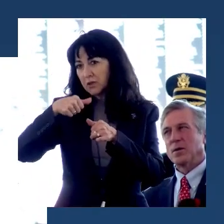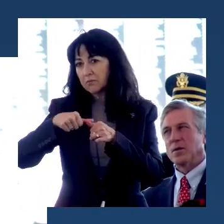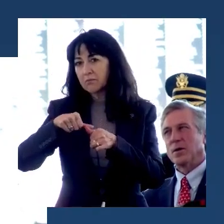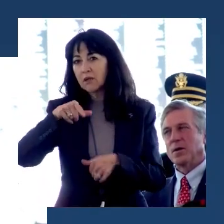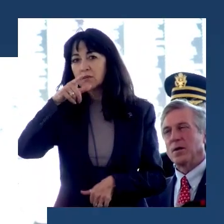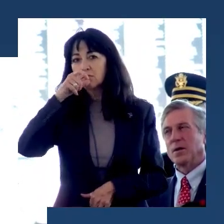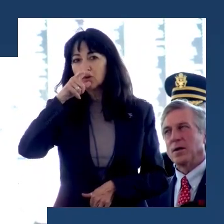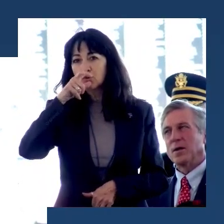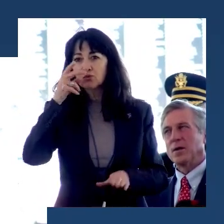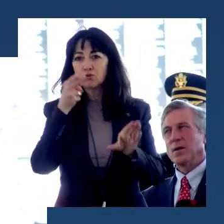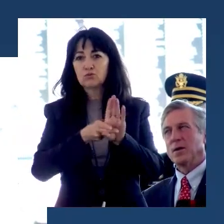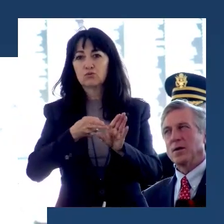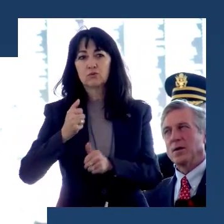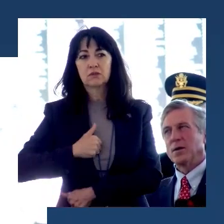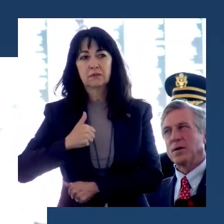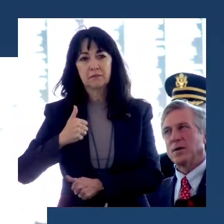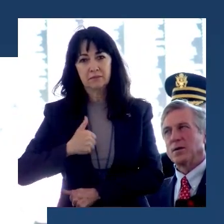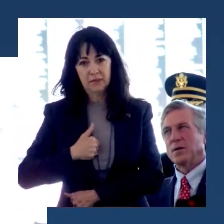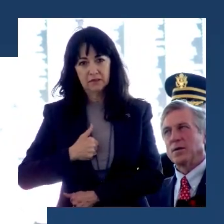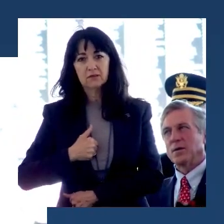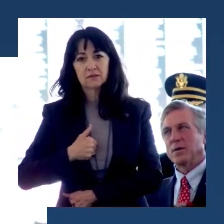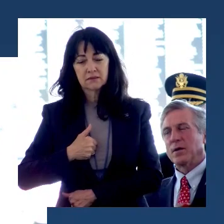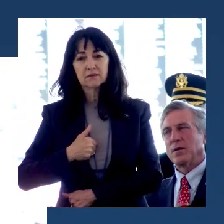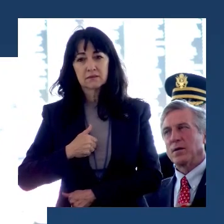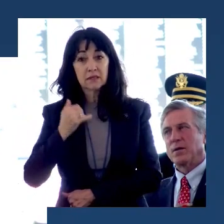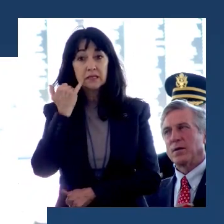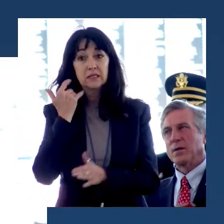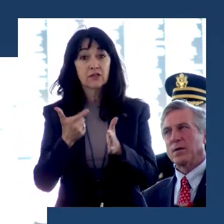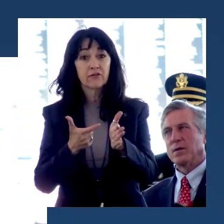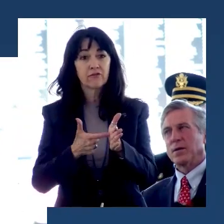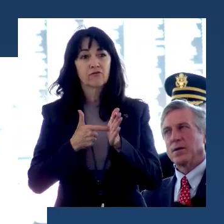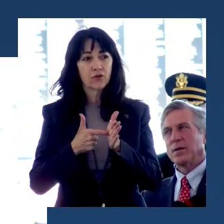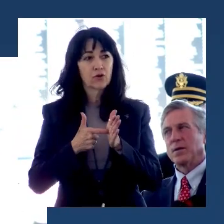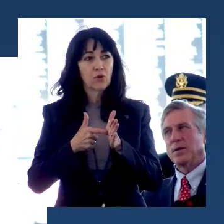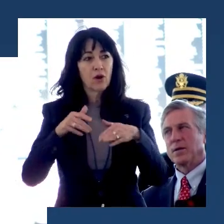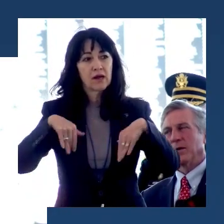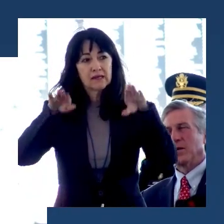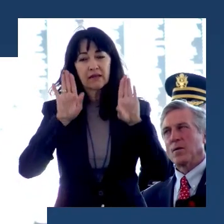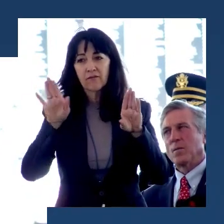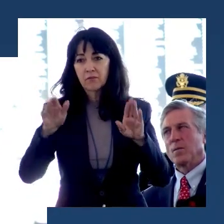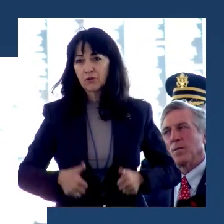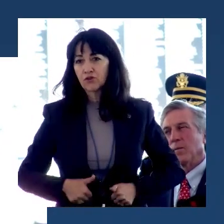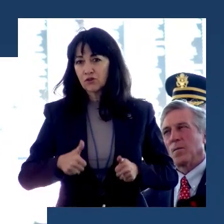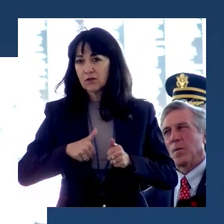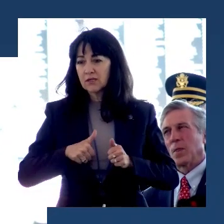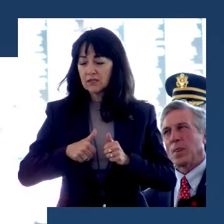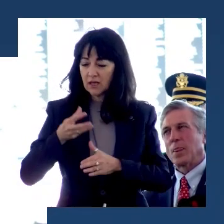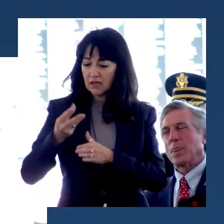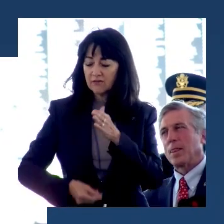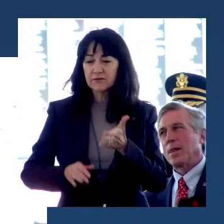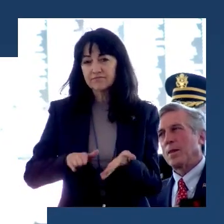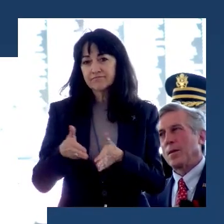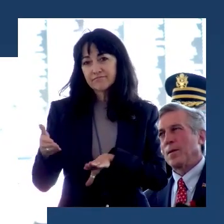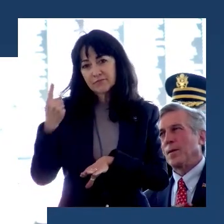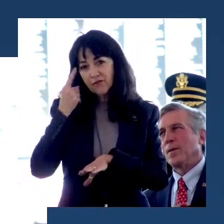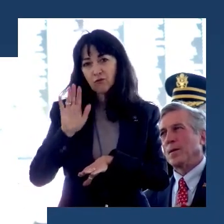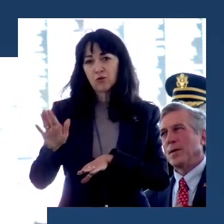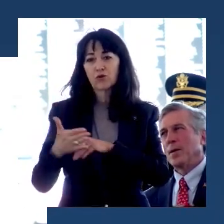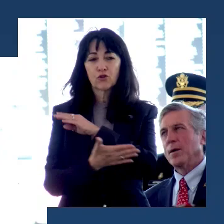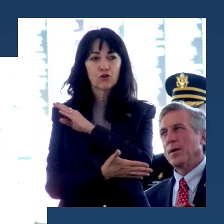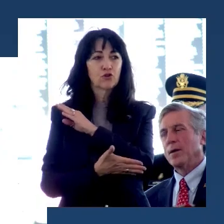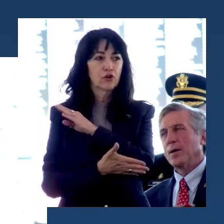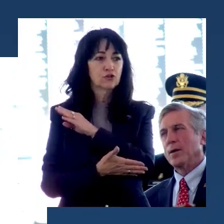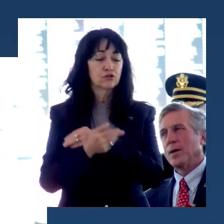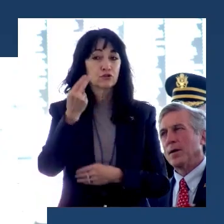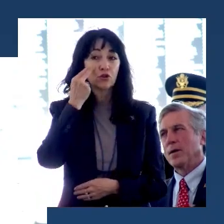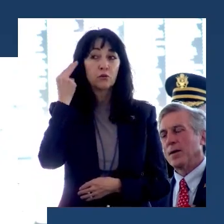to serve, and if required, to lay down their lives for this country. So Memorial Day holds a very special place in my heart,